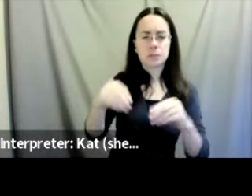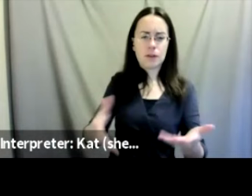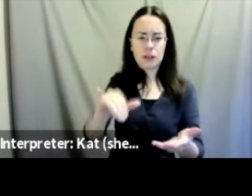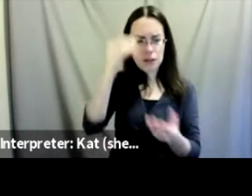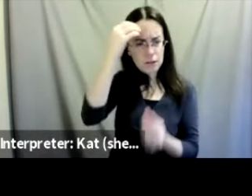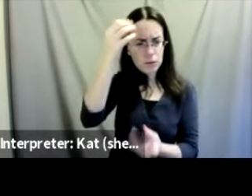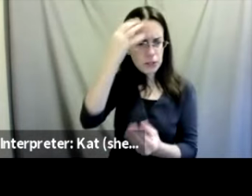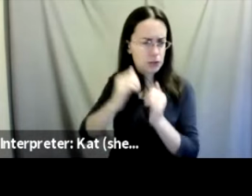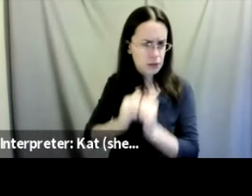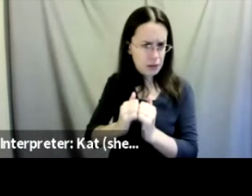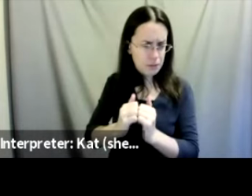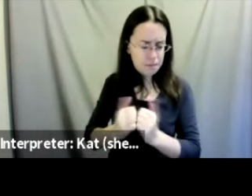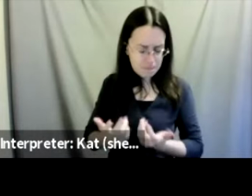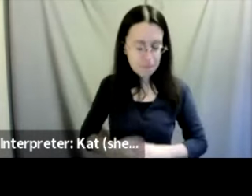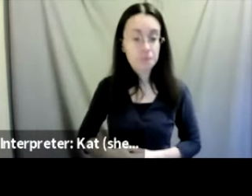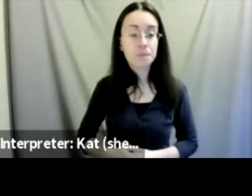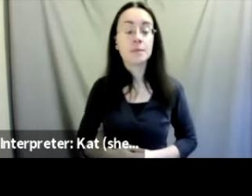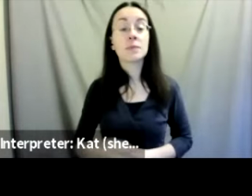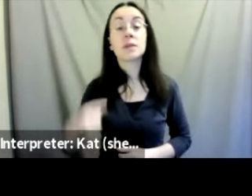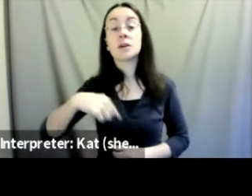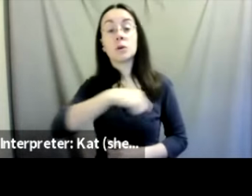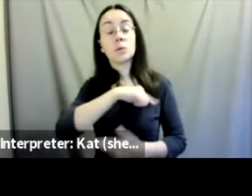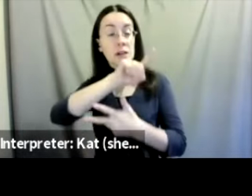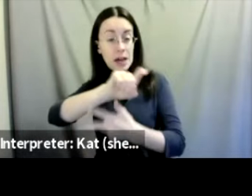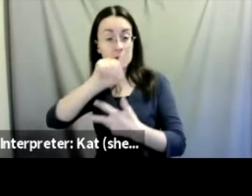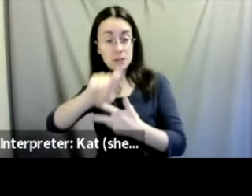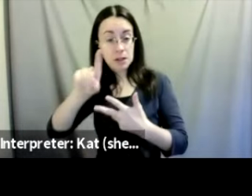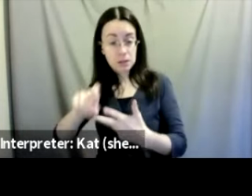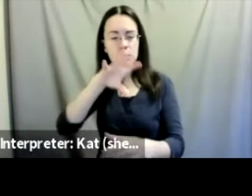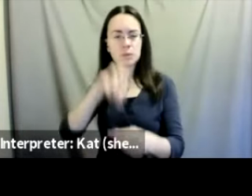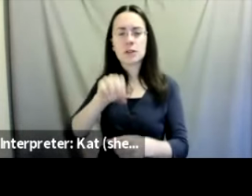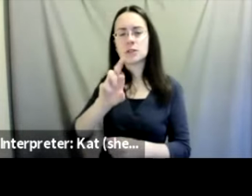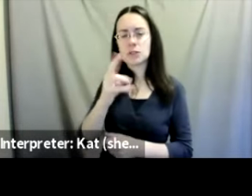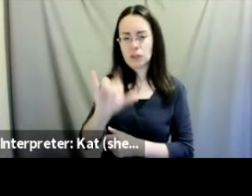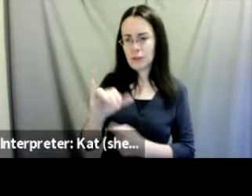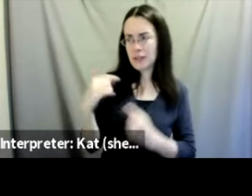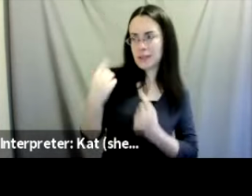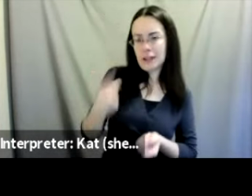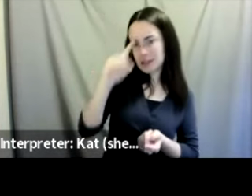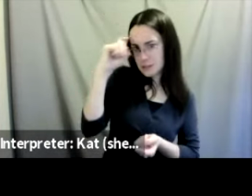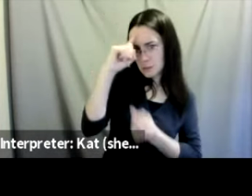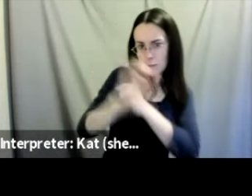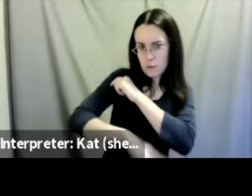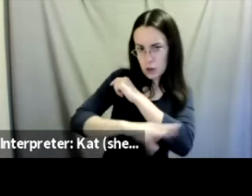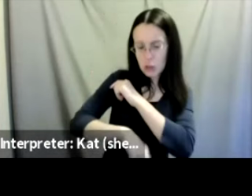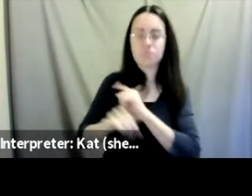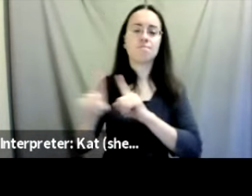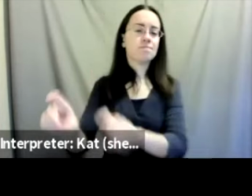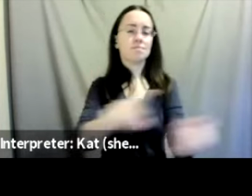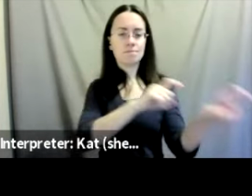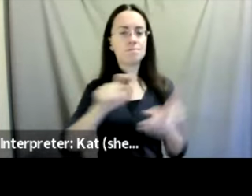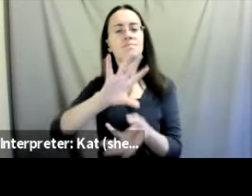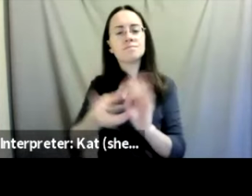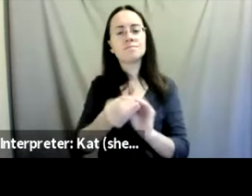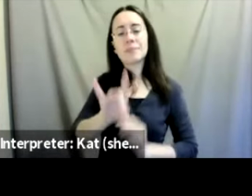questions in a survey that we conducted this past summer and fall. And we surveyed 83 teens ages 14 through